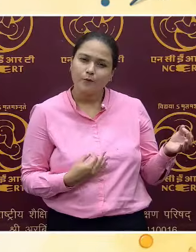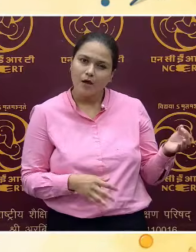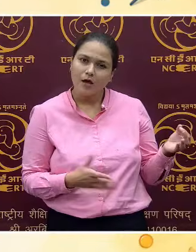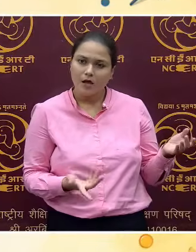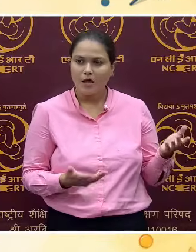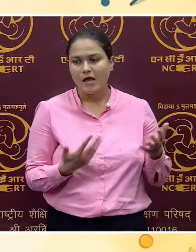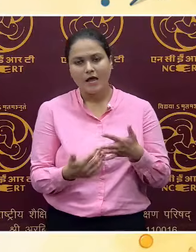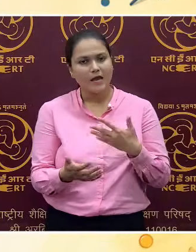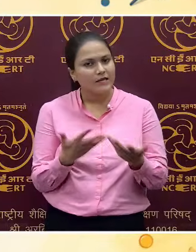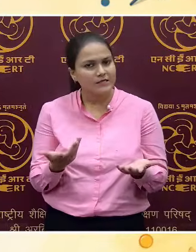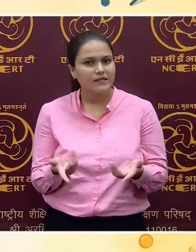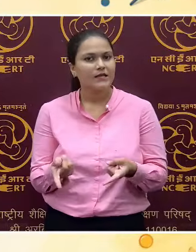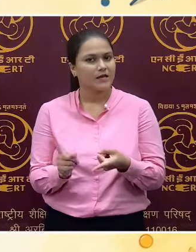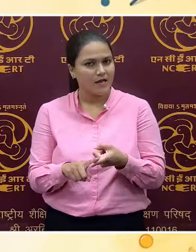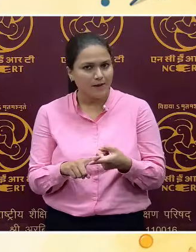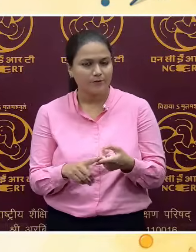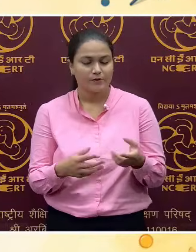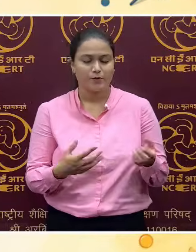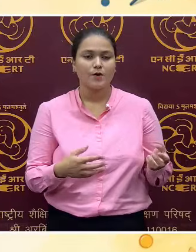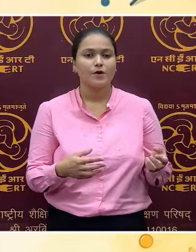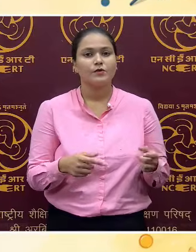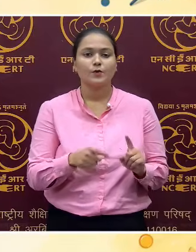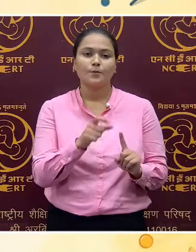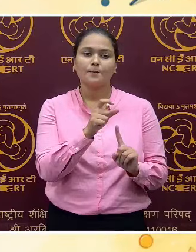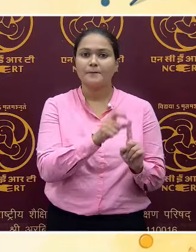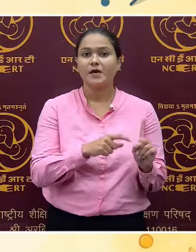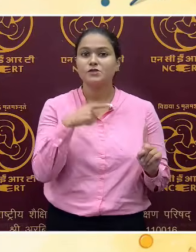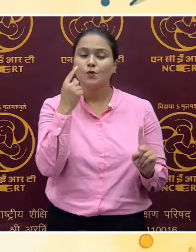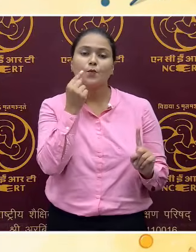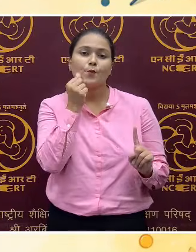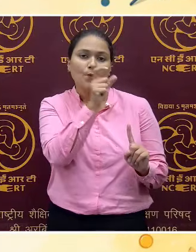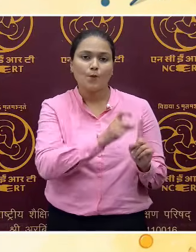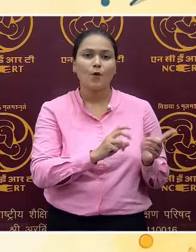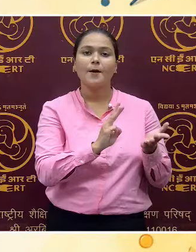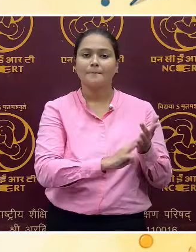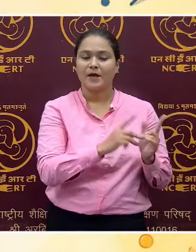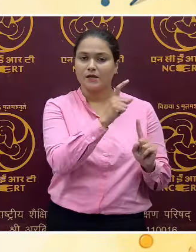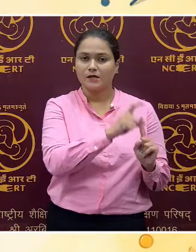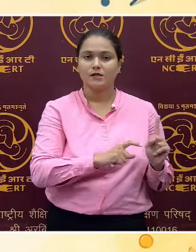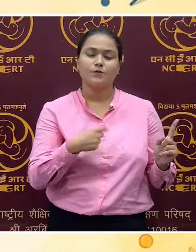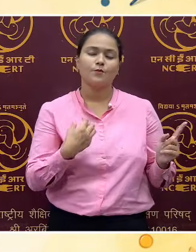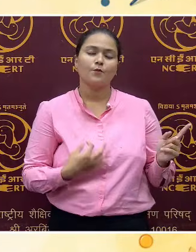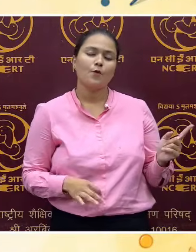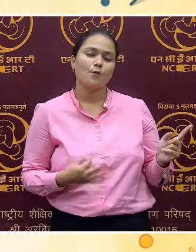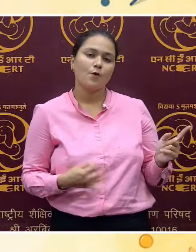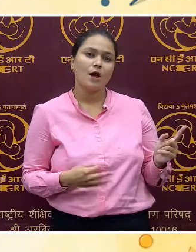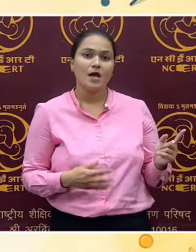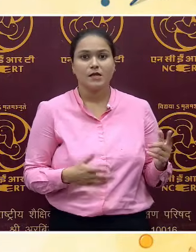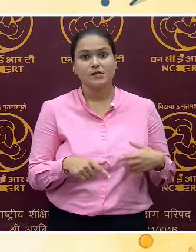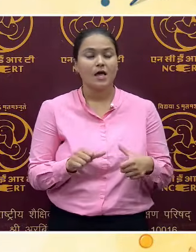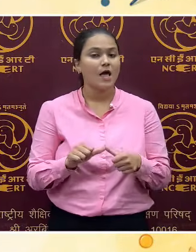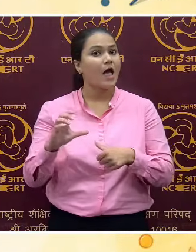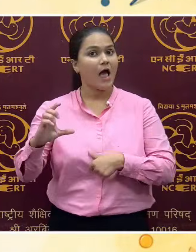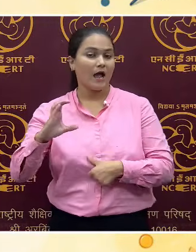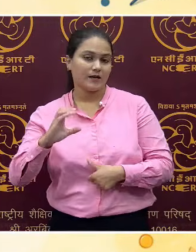happening. What is happening? The guitar is being played. So, there is an actor who acts upon something.